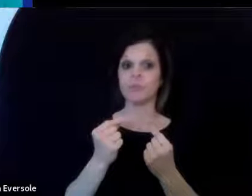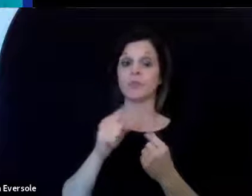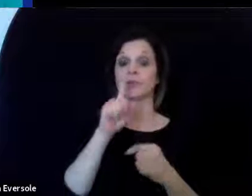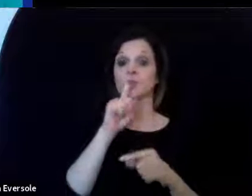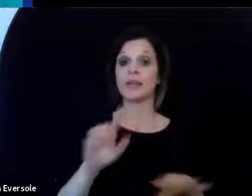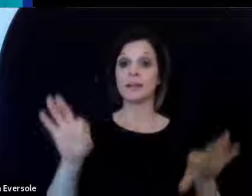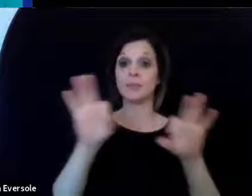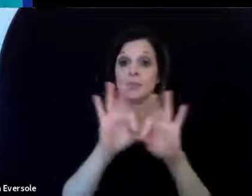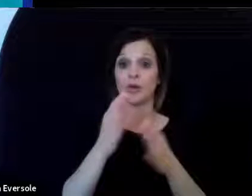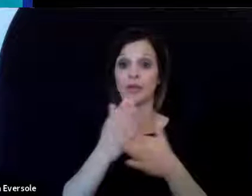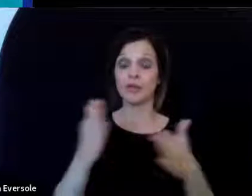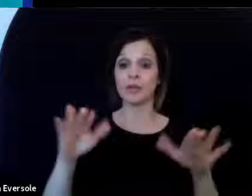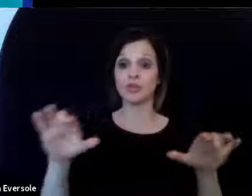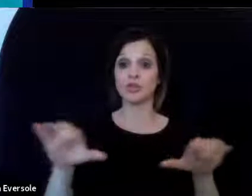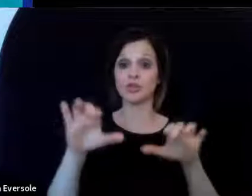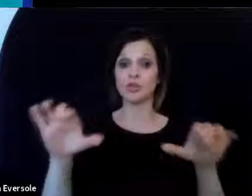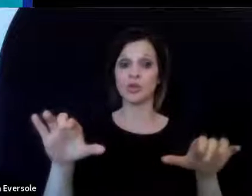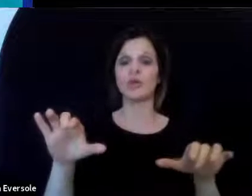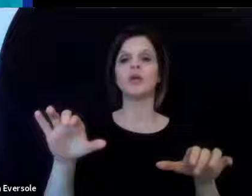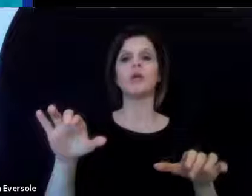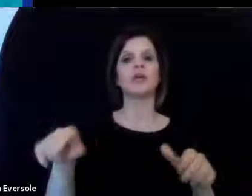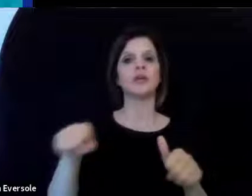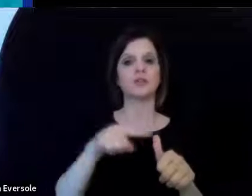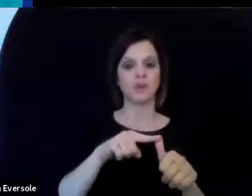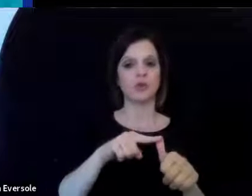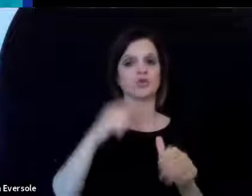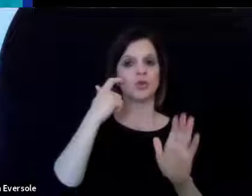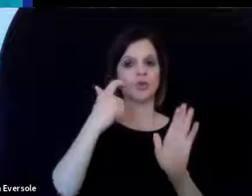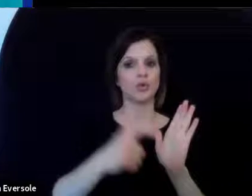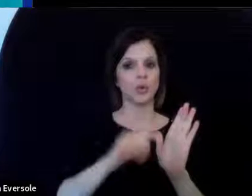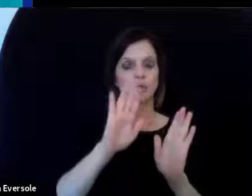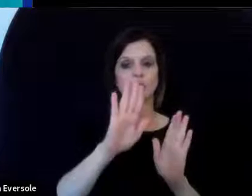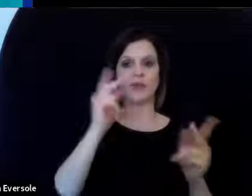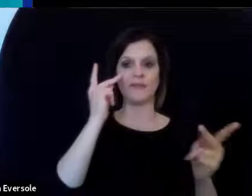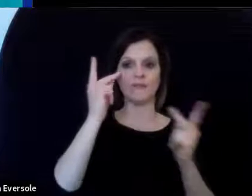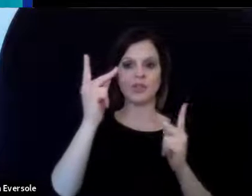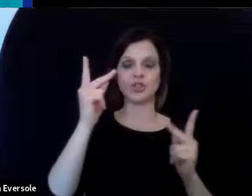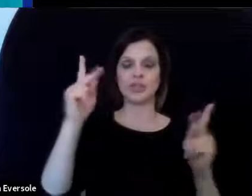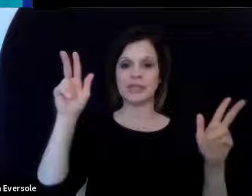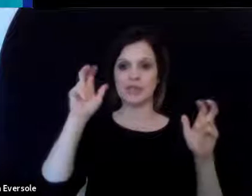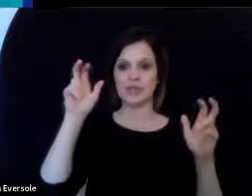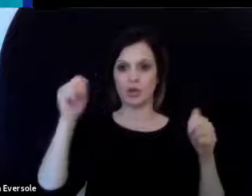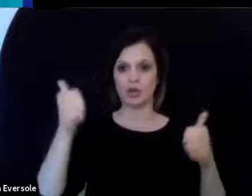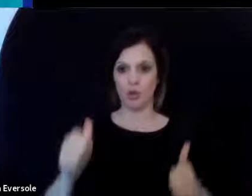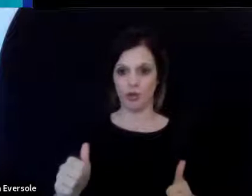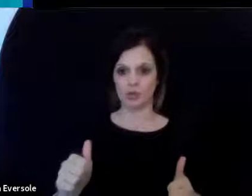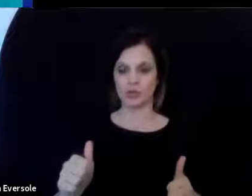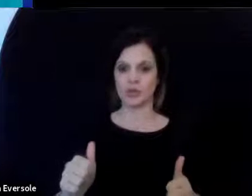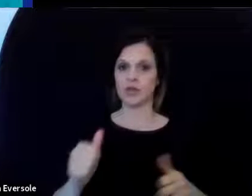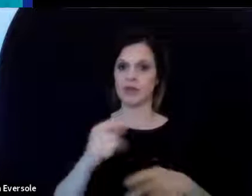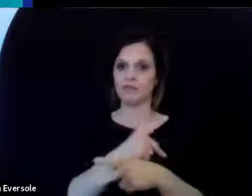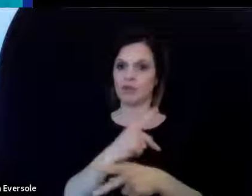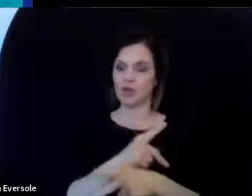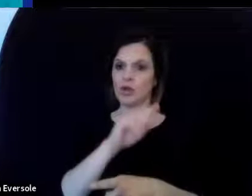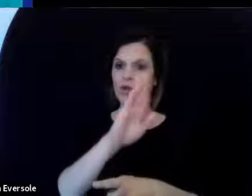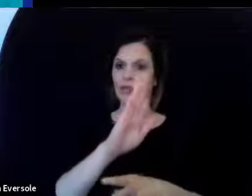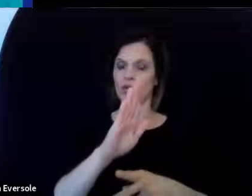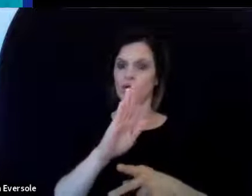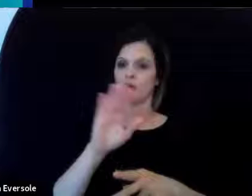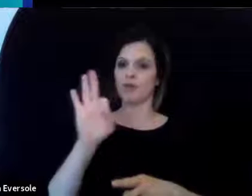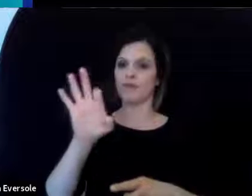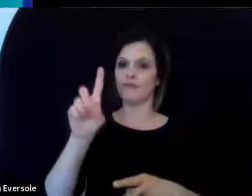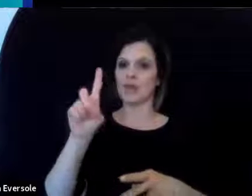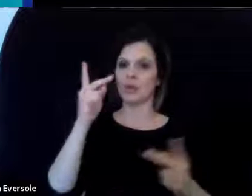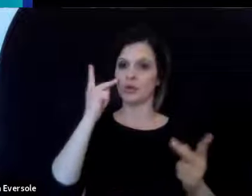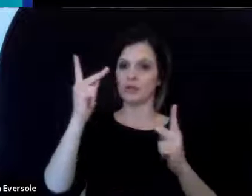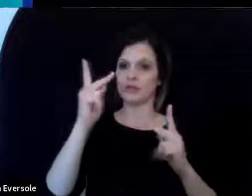be to look first at their vision and hearing records to say, what is the learner's visual field? How well does the learner